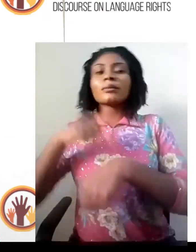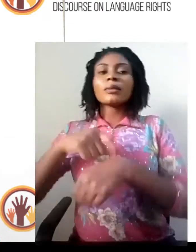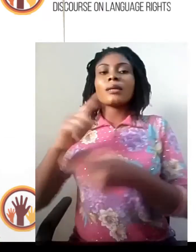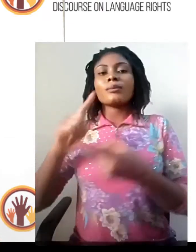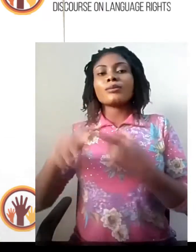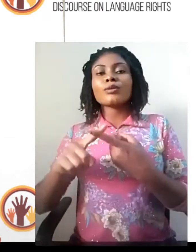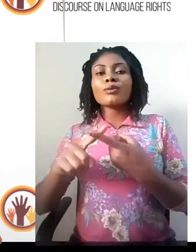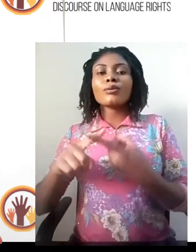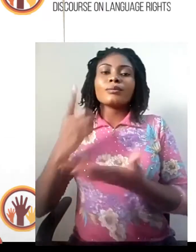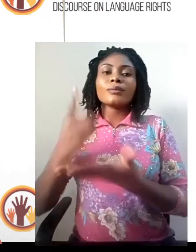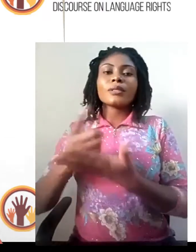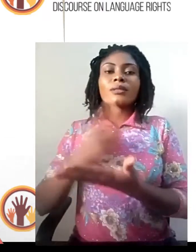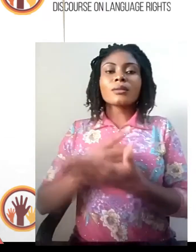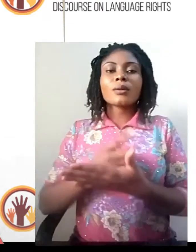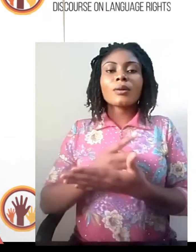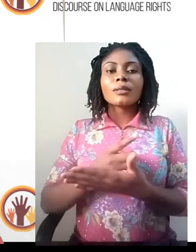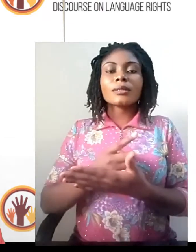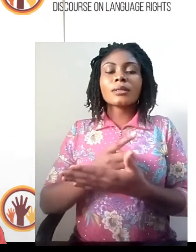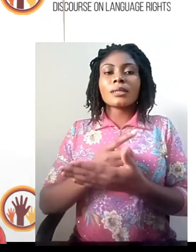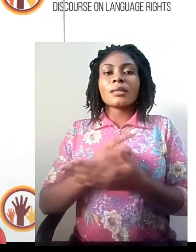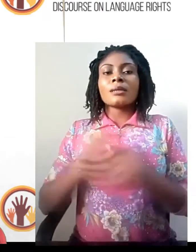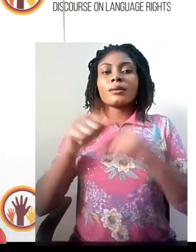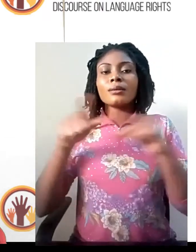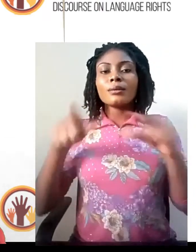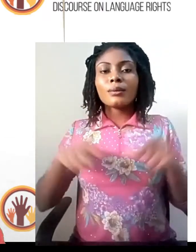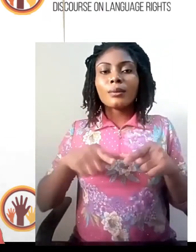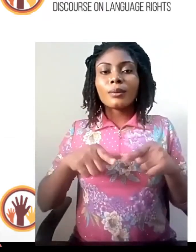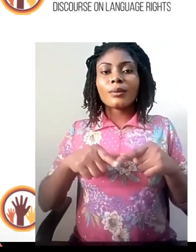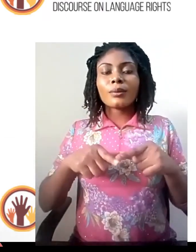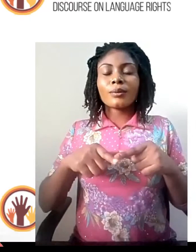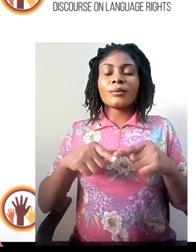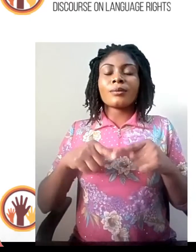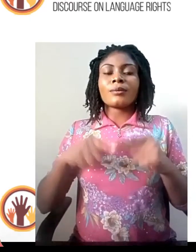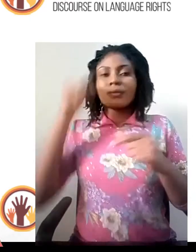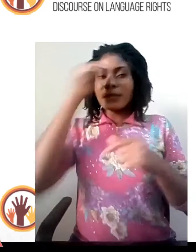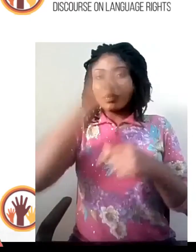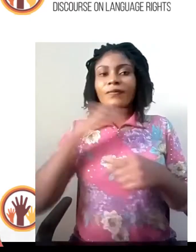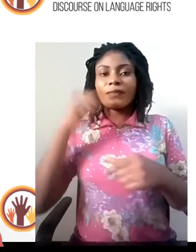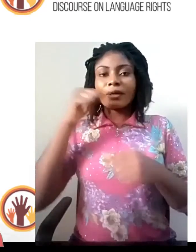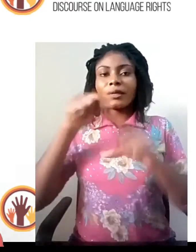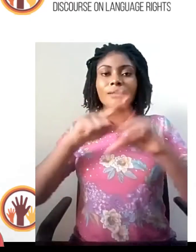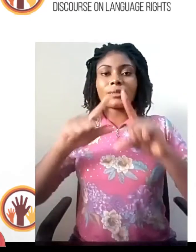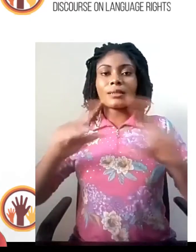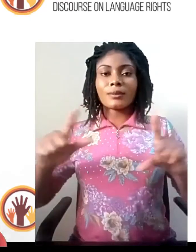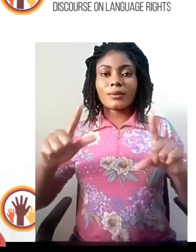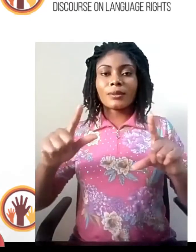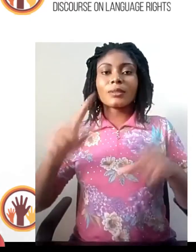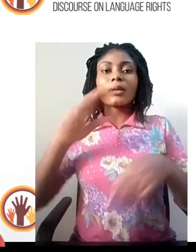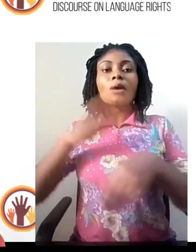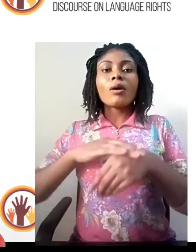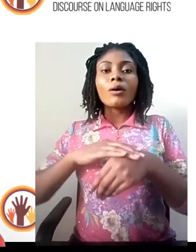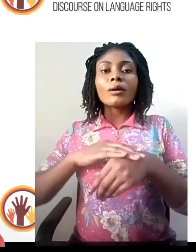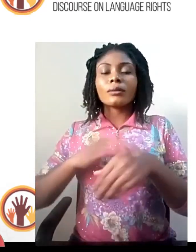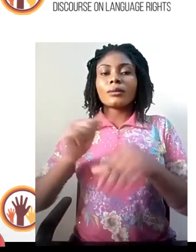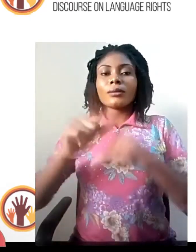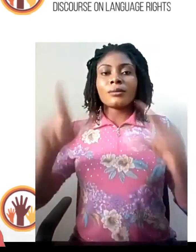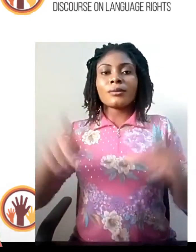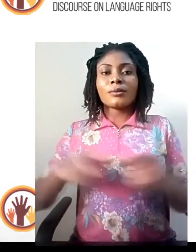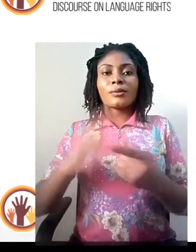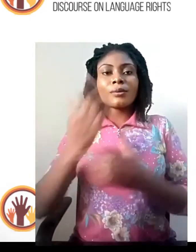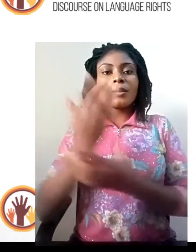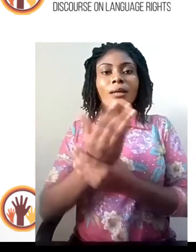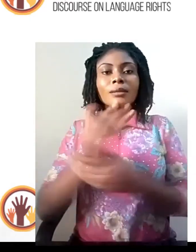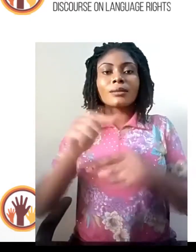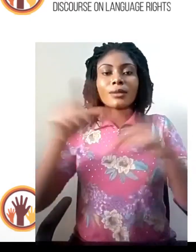discuss Indigenous African Sign Languages on Indigenous Hands and Indigenous Voices, brought to you